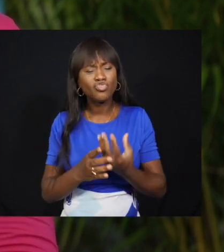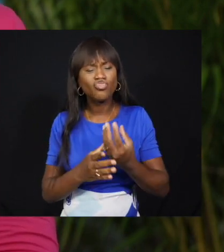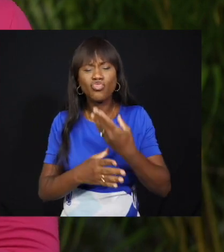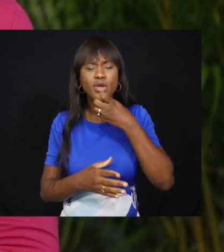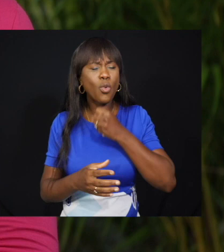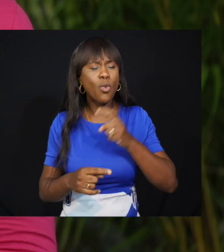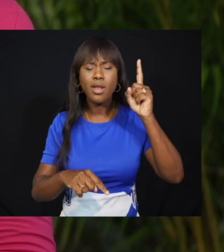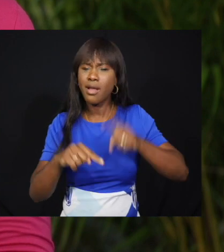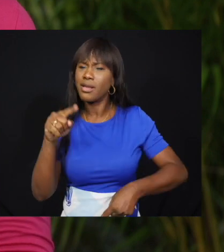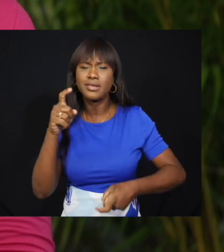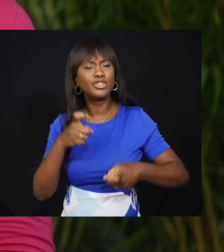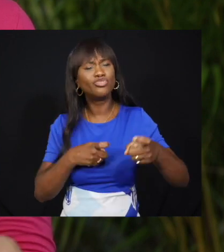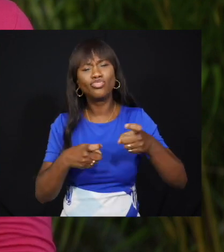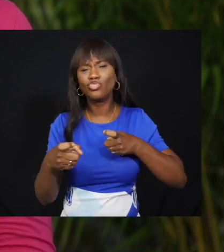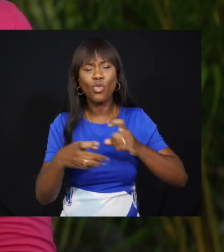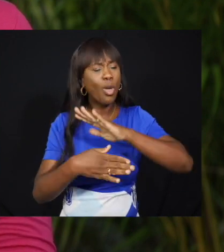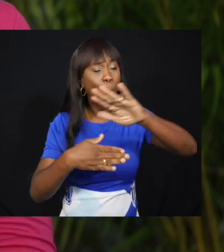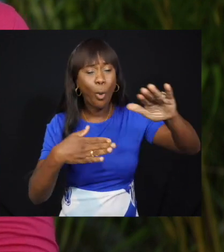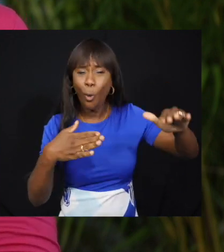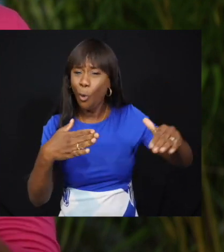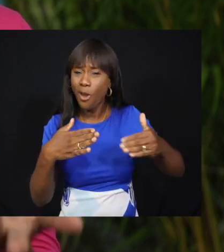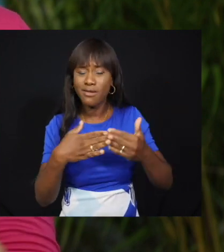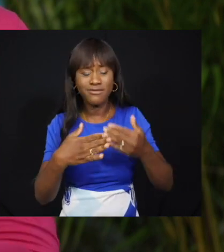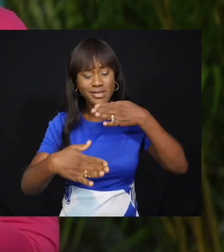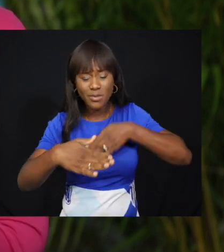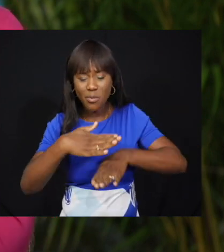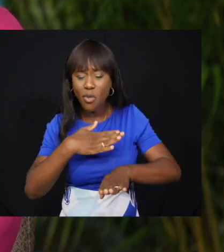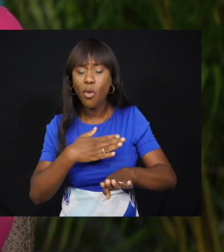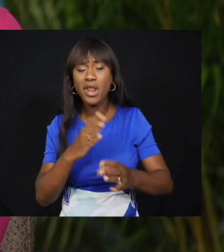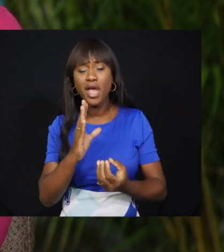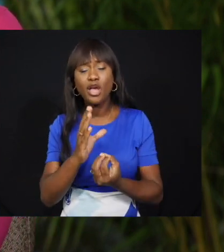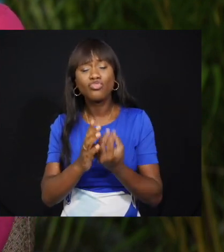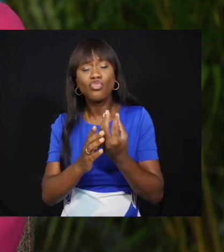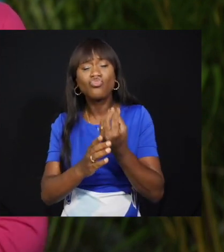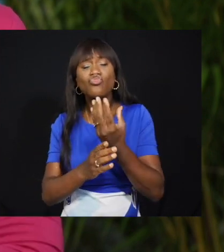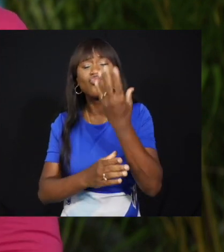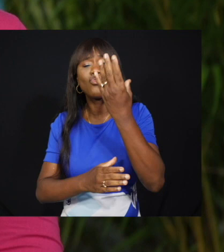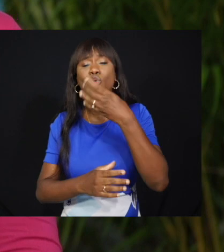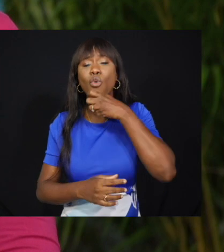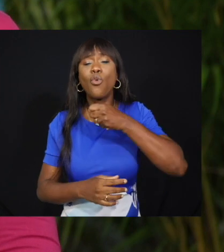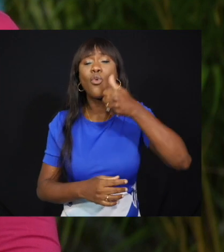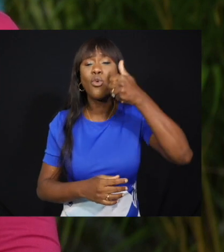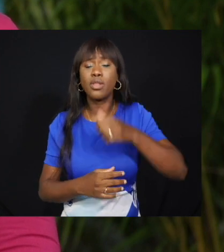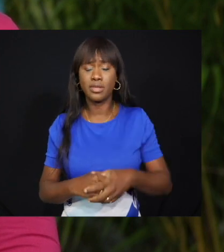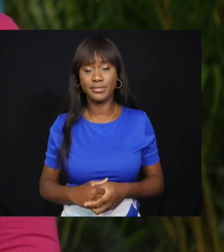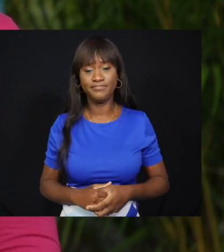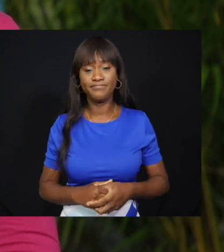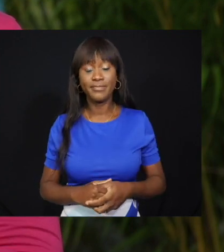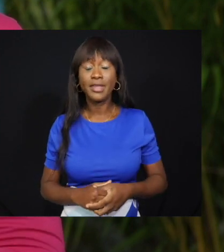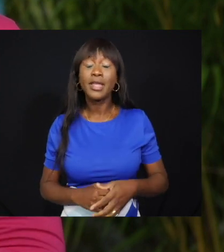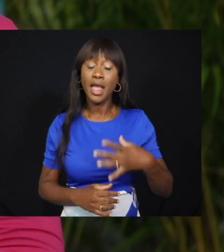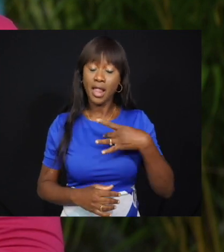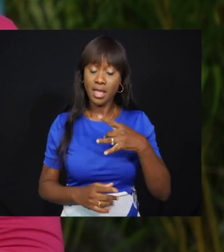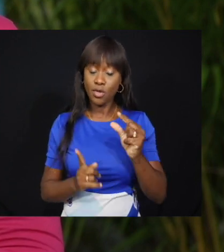process is involuntary. We have no control over that. We're born and we have to fade away. However, growing old, and